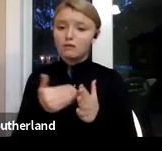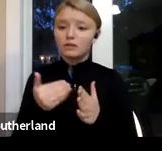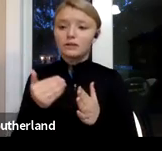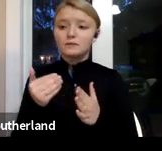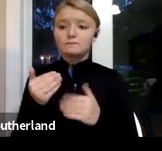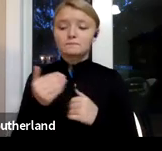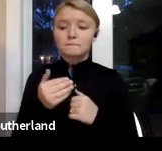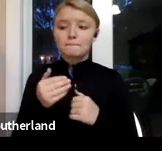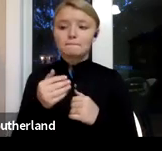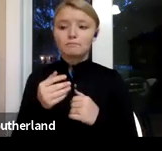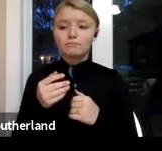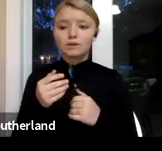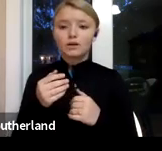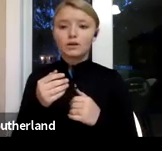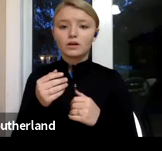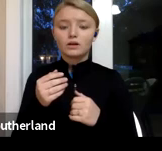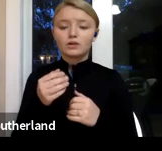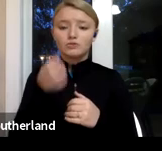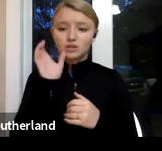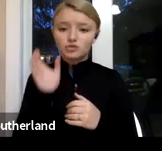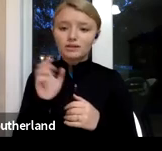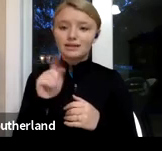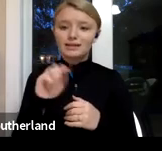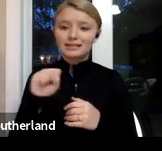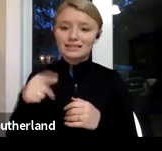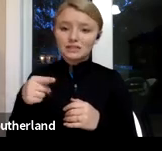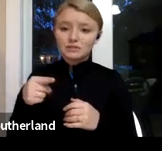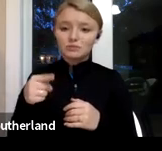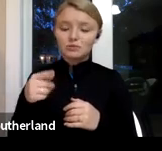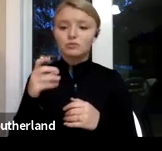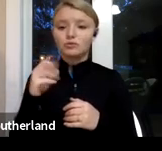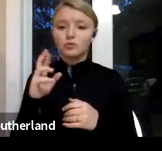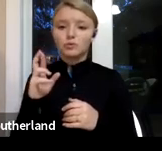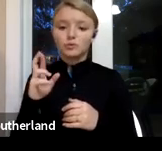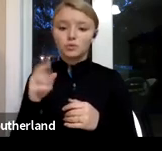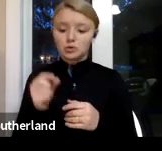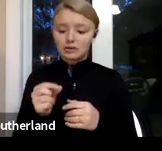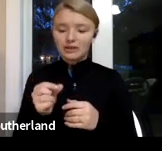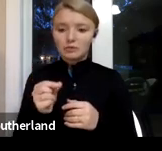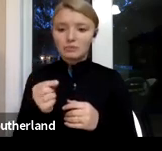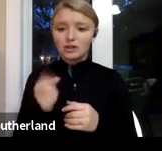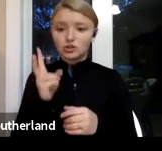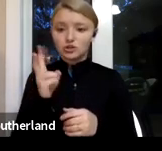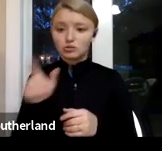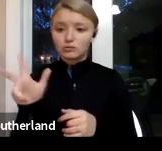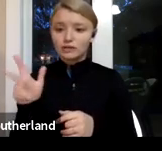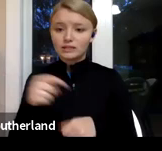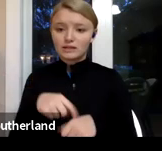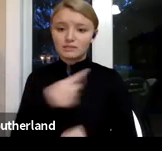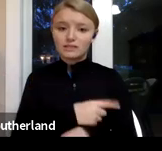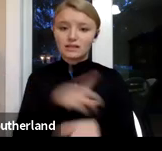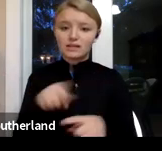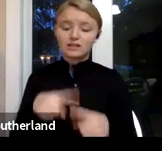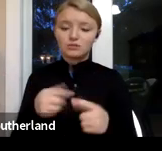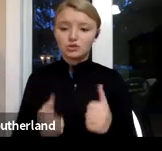you can drink just like a teaspoon or a quarter, even a quarter teaspoon, 2 to 3 times a day until you can up your dose.